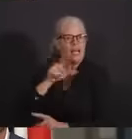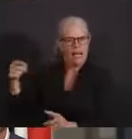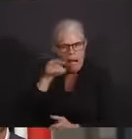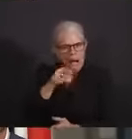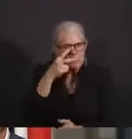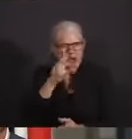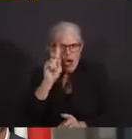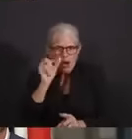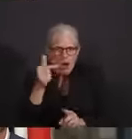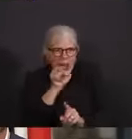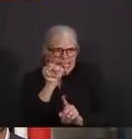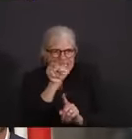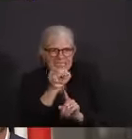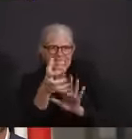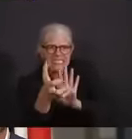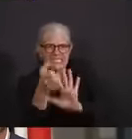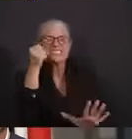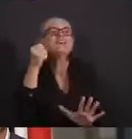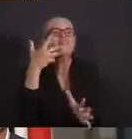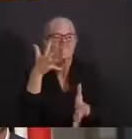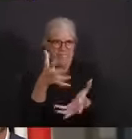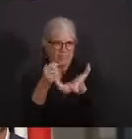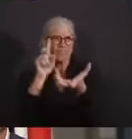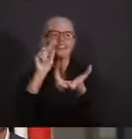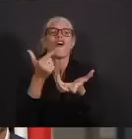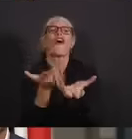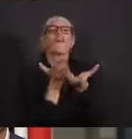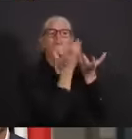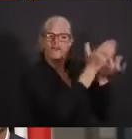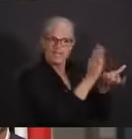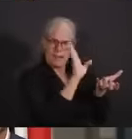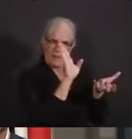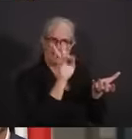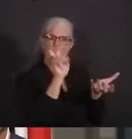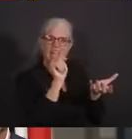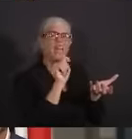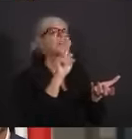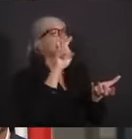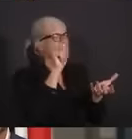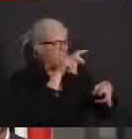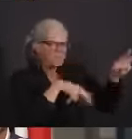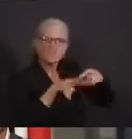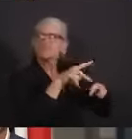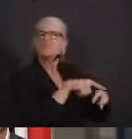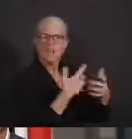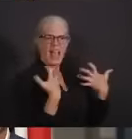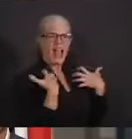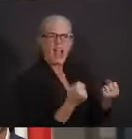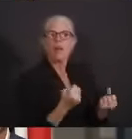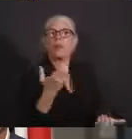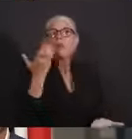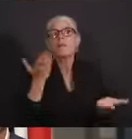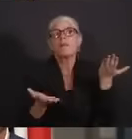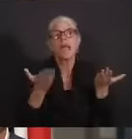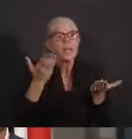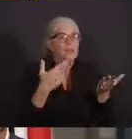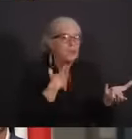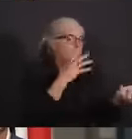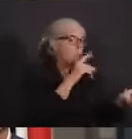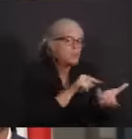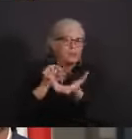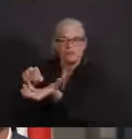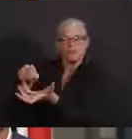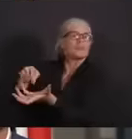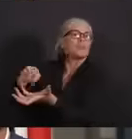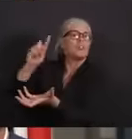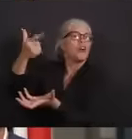They did bring it to the vet. The dog has a clean bill of health. And who knows, maybe we'll do some adoption, put the dog up for adoption,